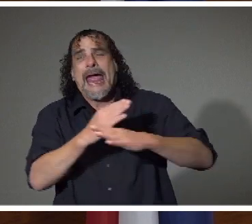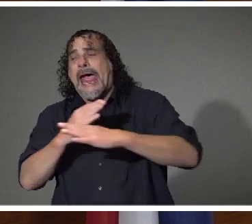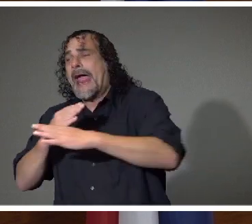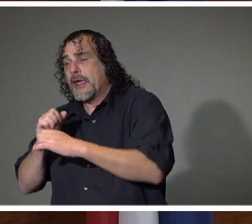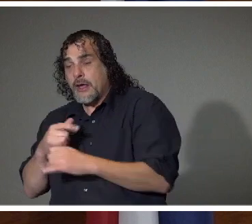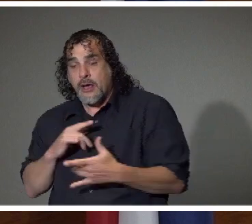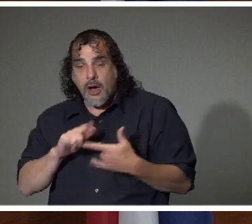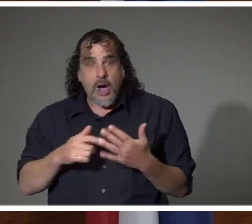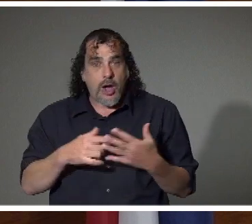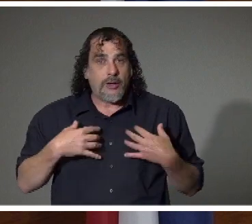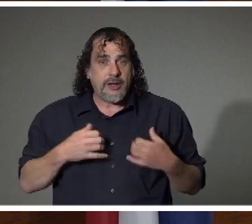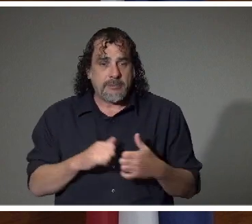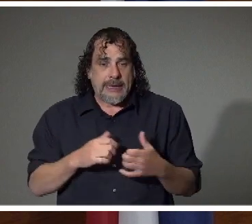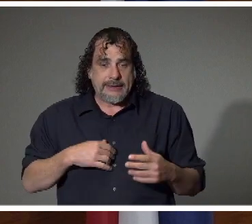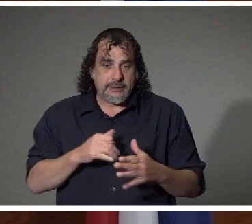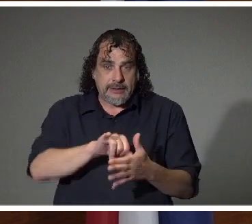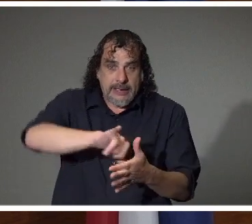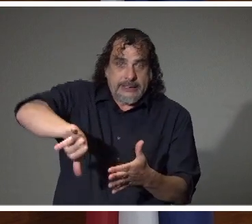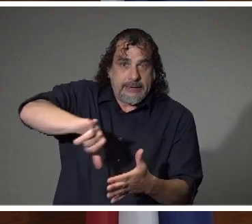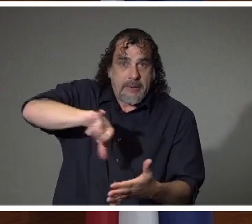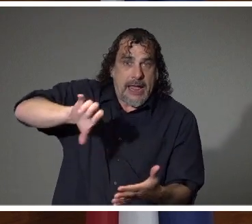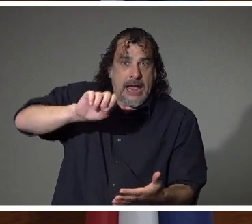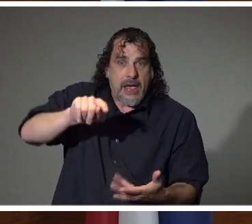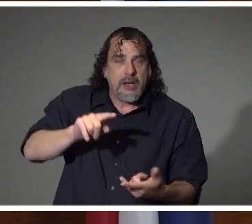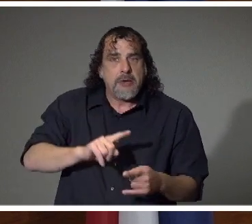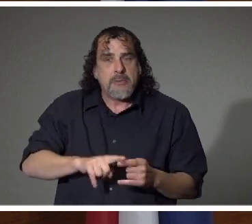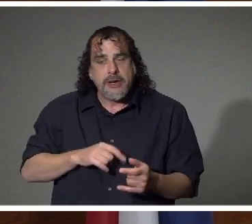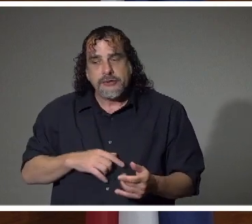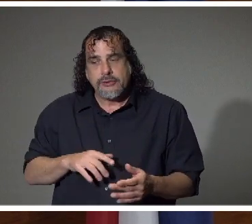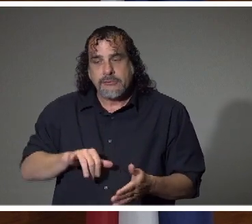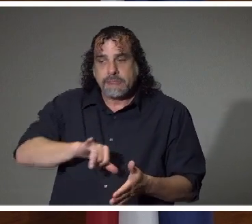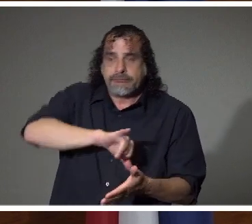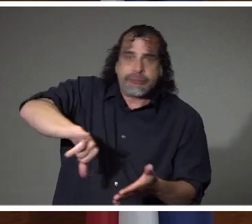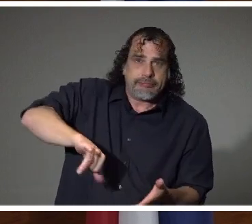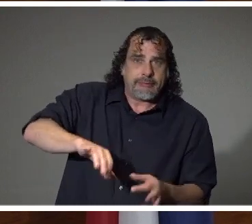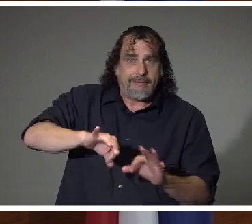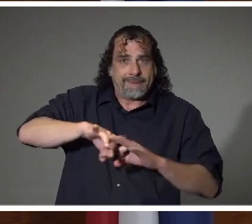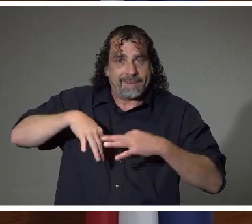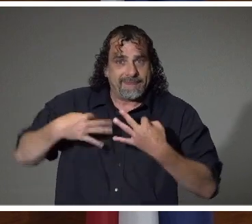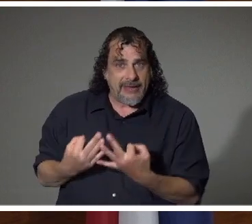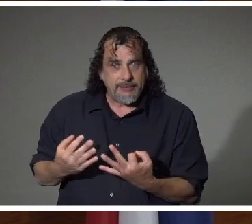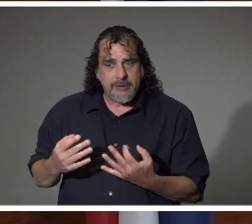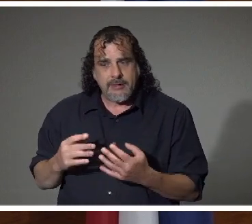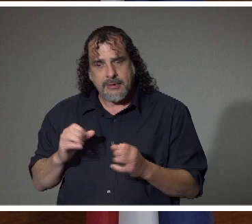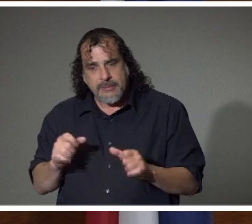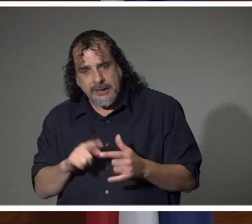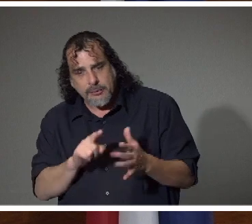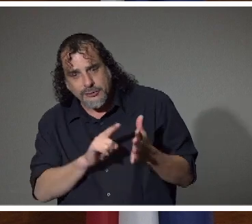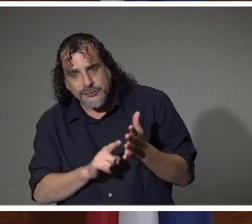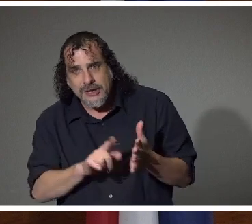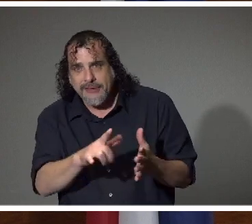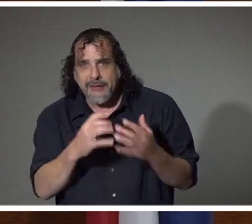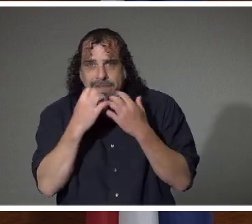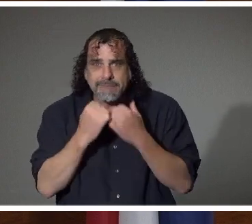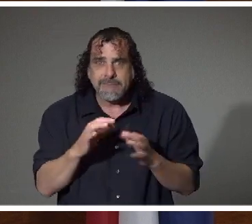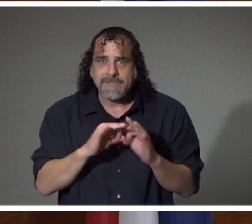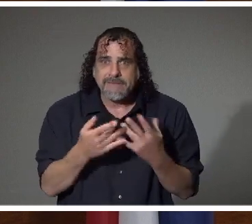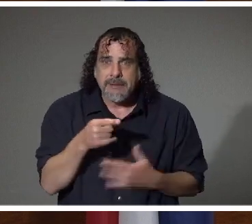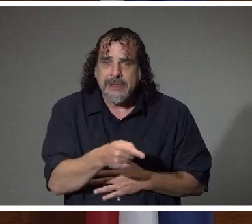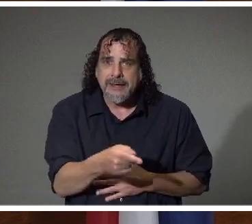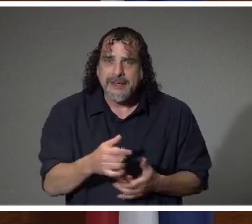out of nursing homes. You're also keeping families from being able to check on their loved ones, and that's